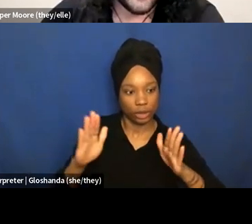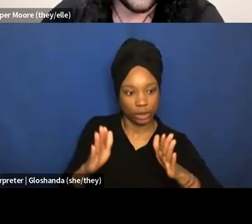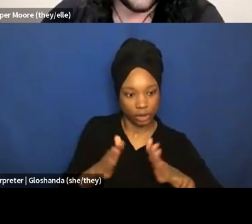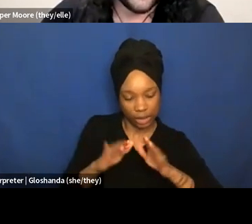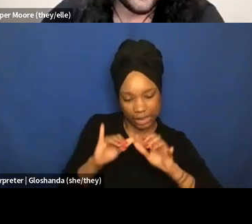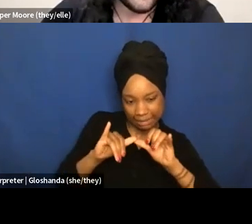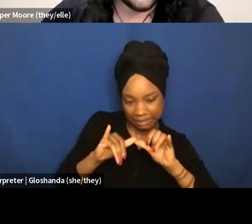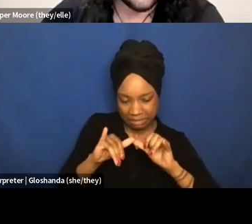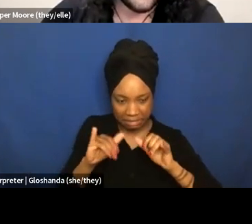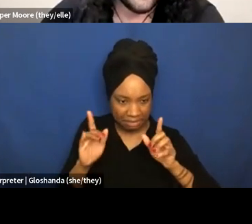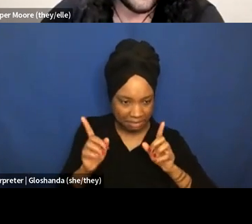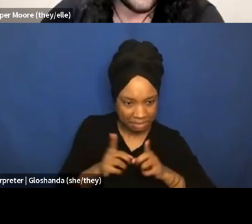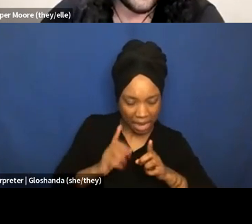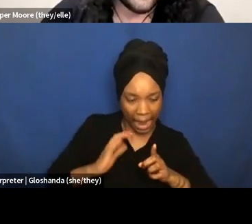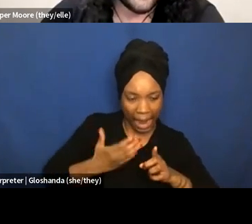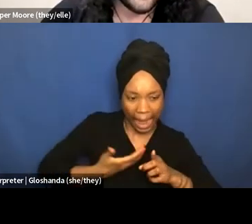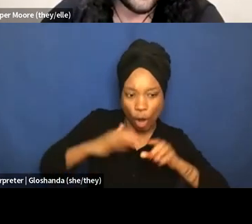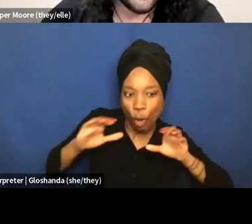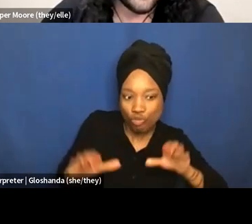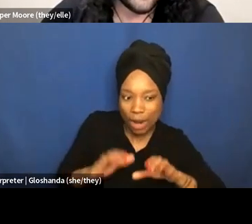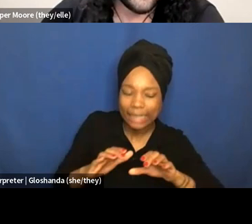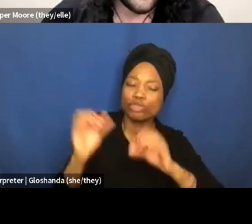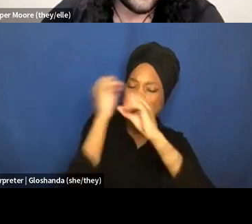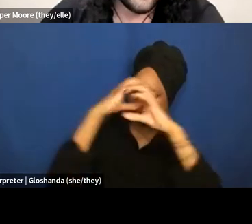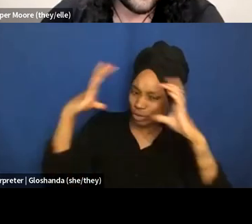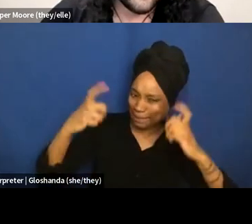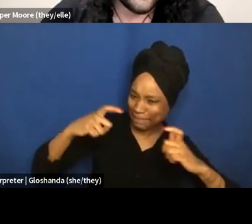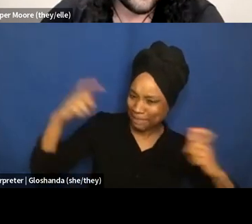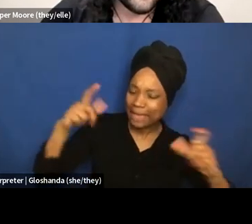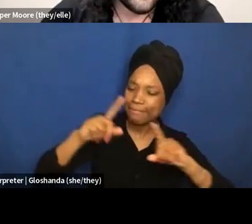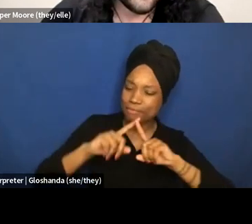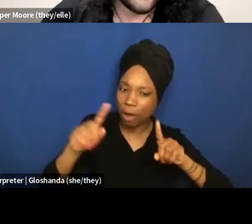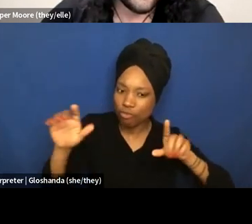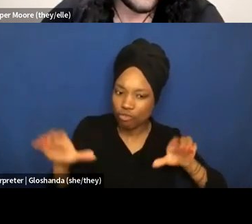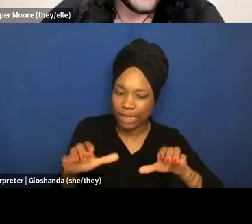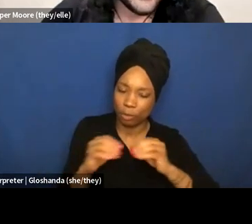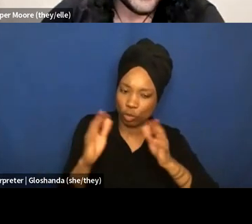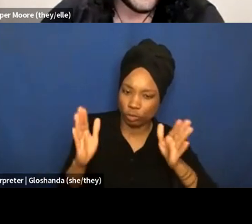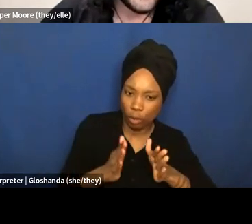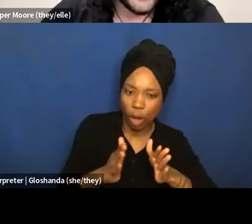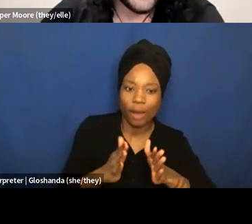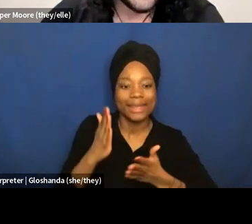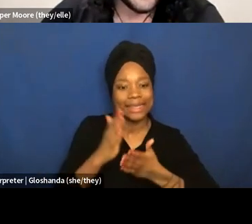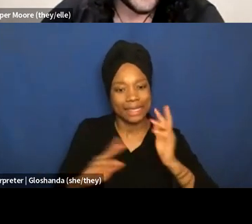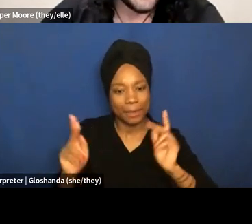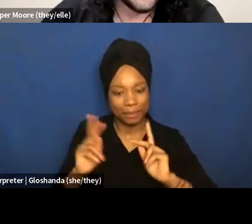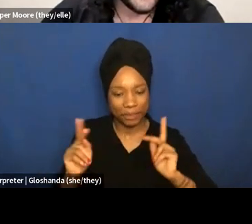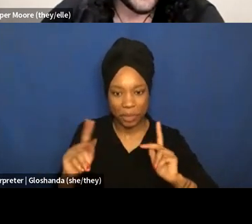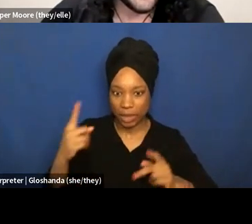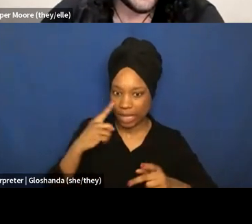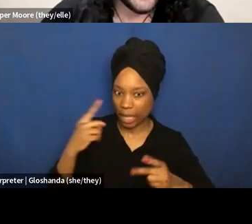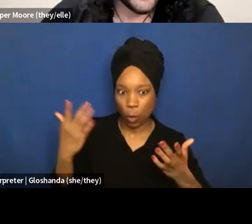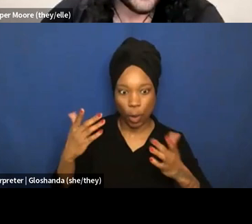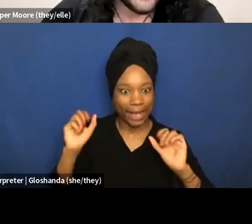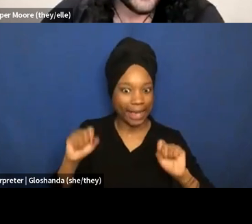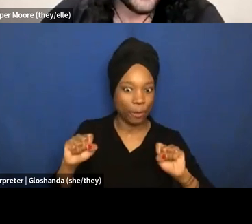So when I think of like, what are the most promising community-based alternatives? Honestly, I'm just like my friends. Like some of my friends are the people that I'm like, yep,